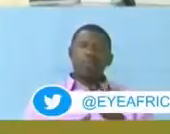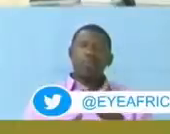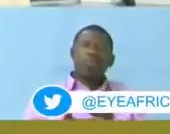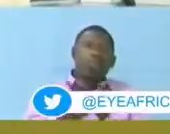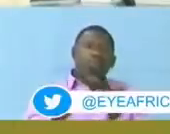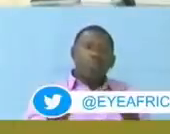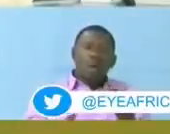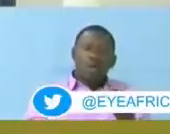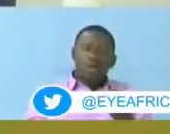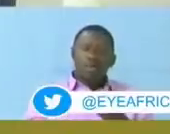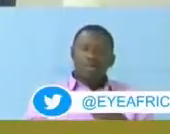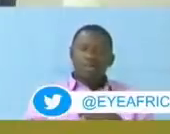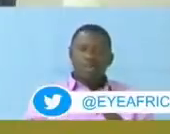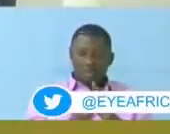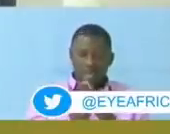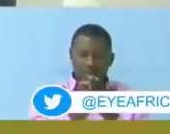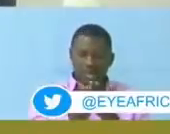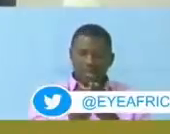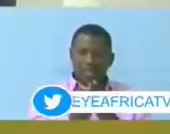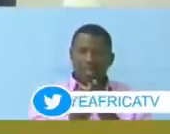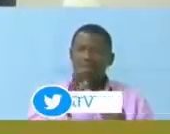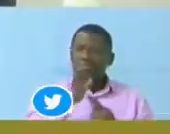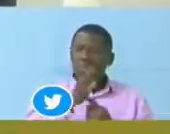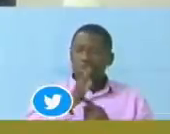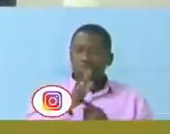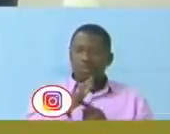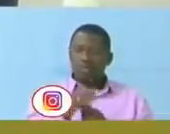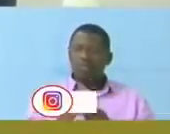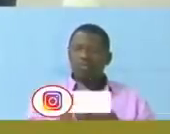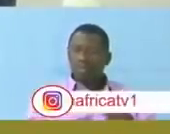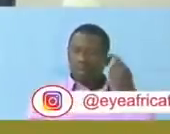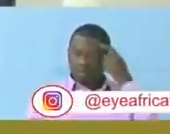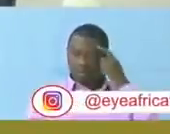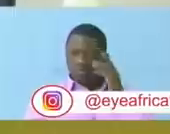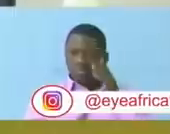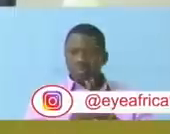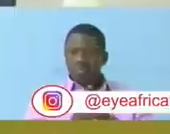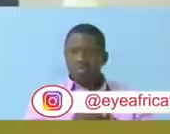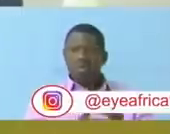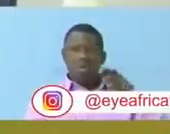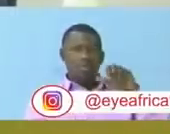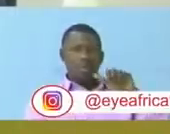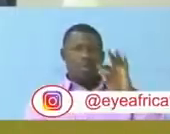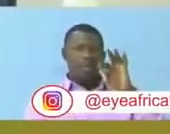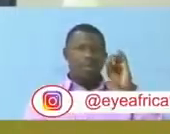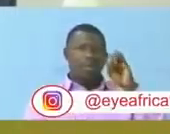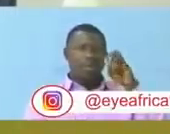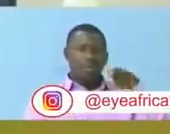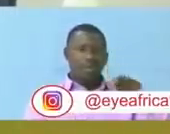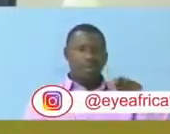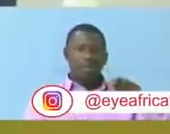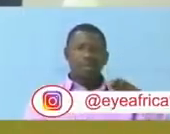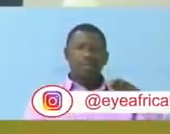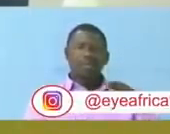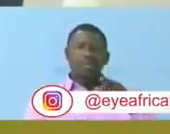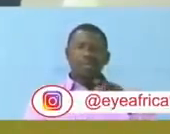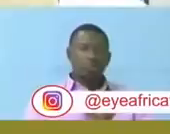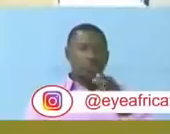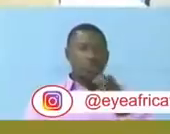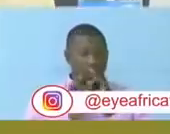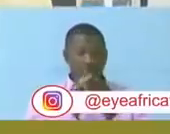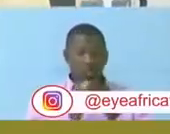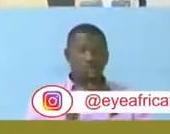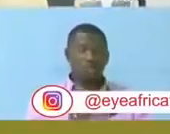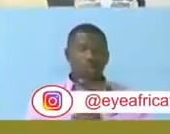I am sure Martin Kerry would not tell you about the diary in Bara. Why was the diary relevant?